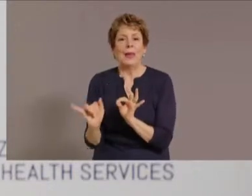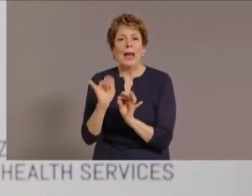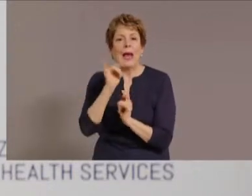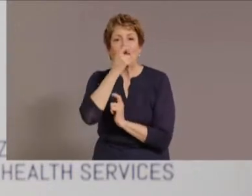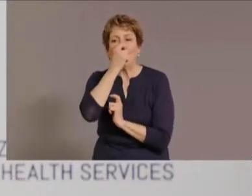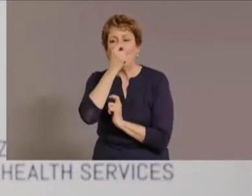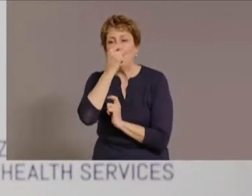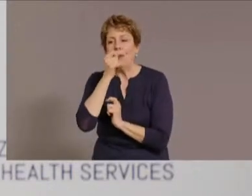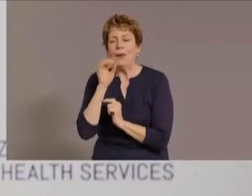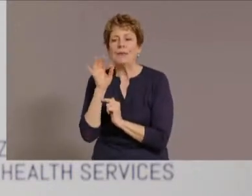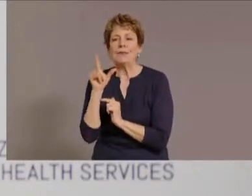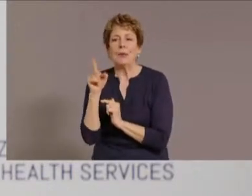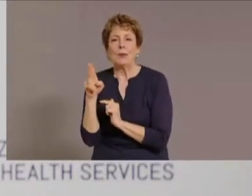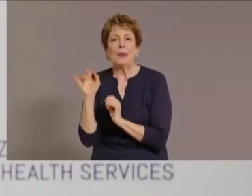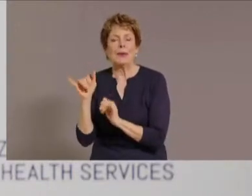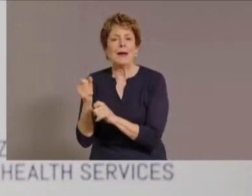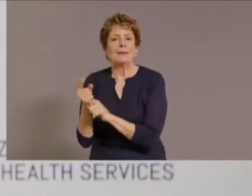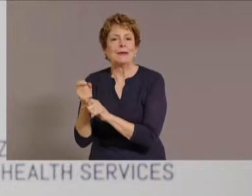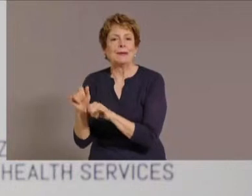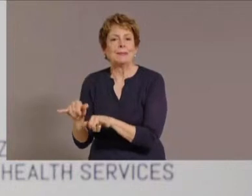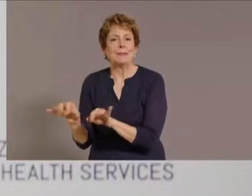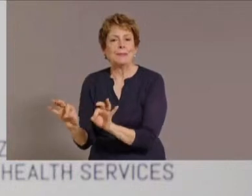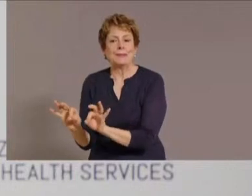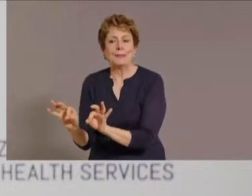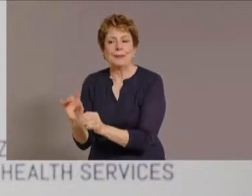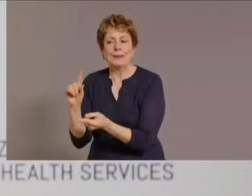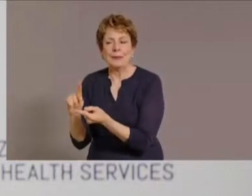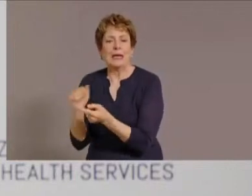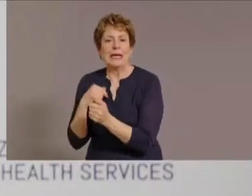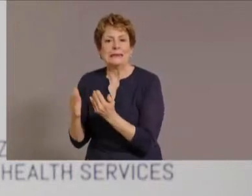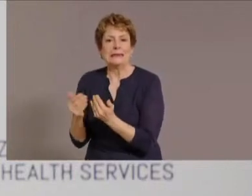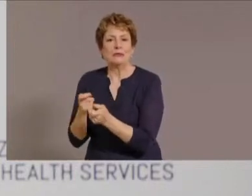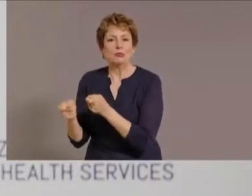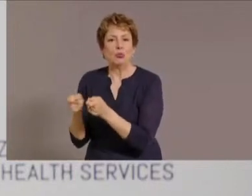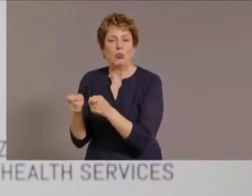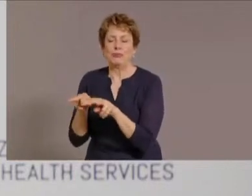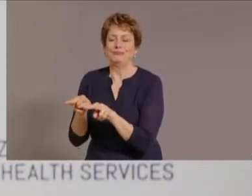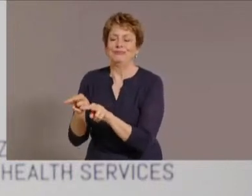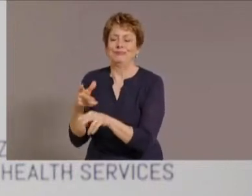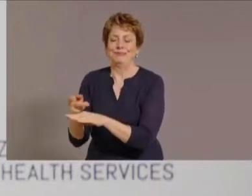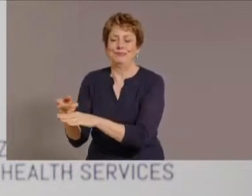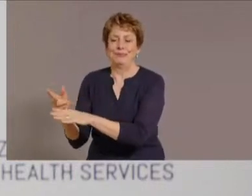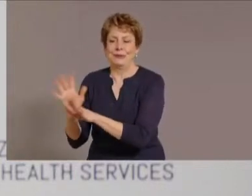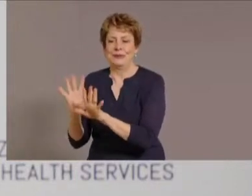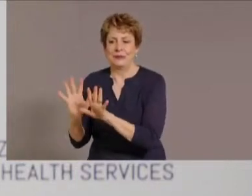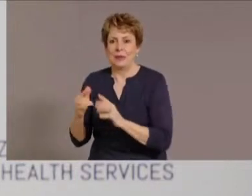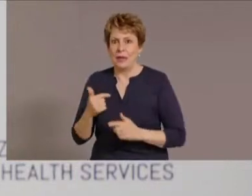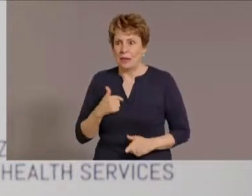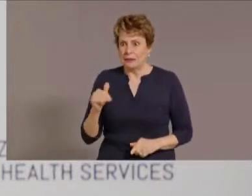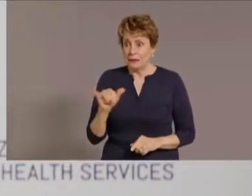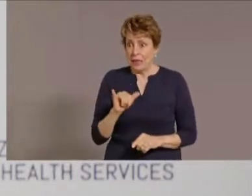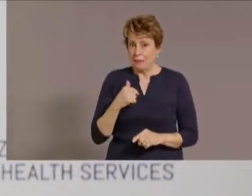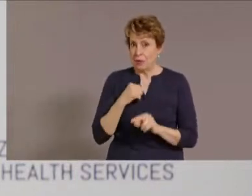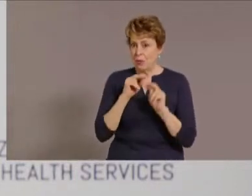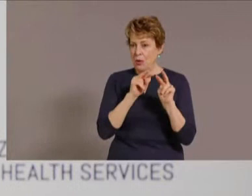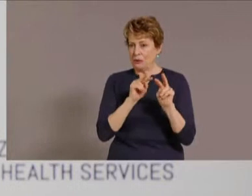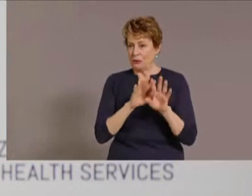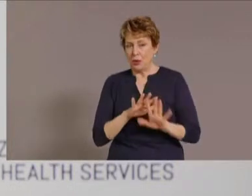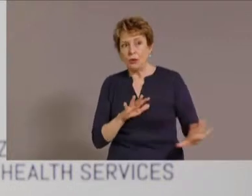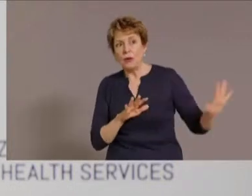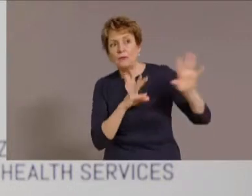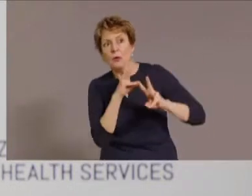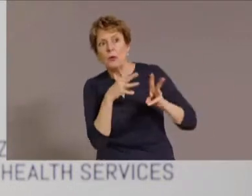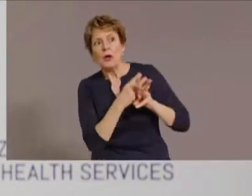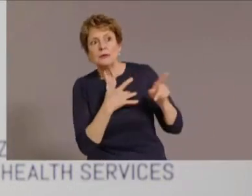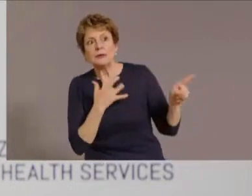season. However, you know, I watch, just like you guys do, what goes on in other parts of the world, in other states. And,